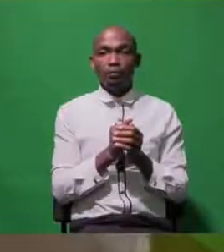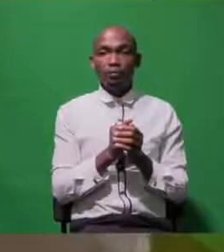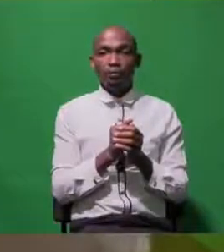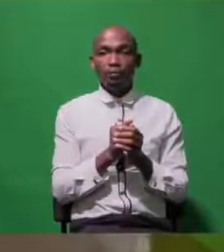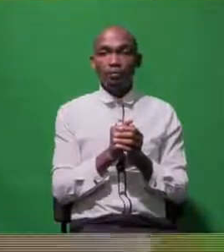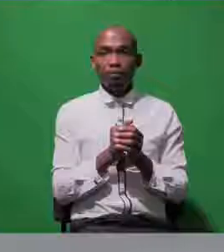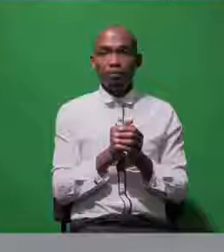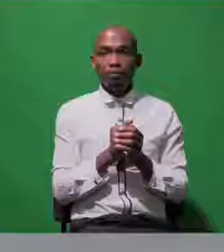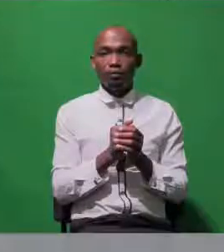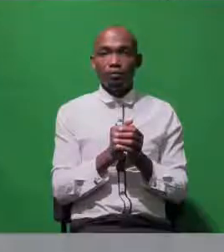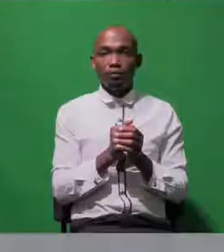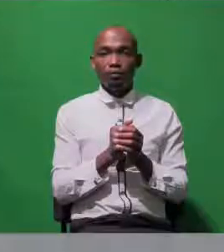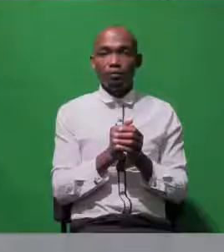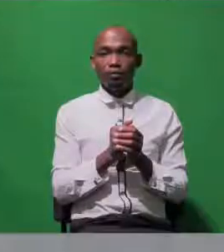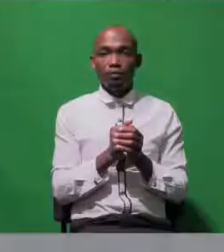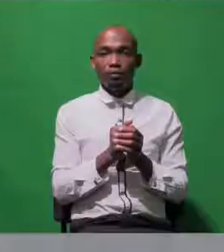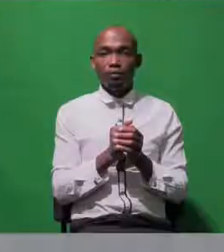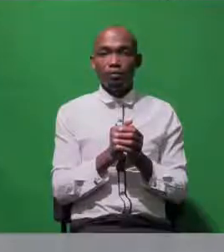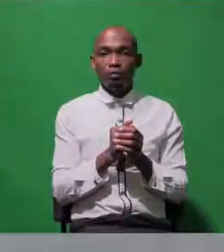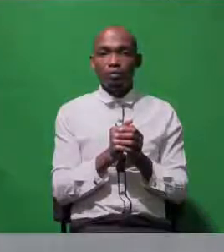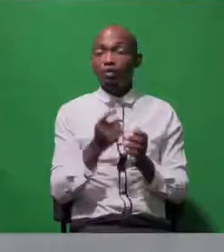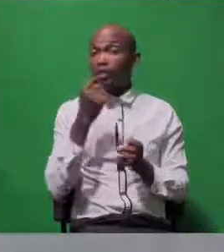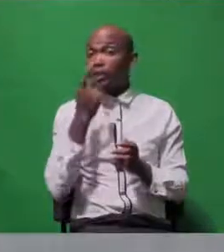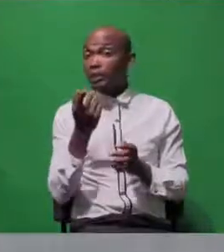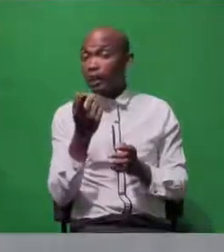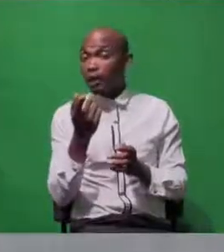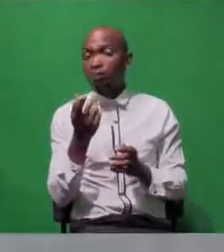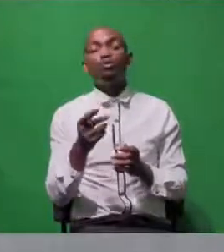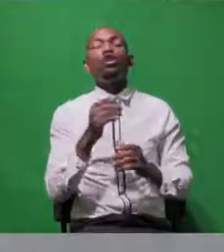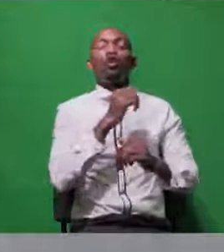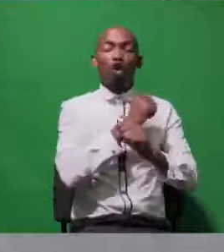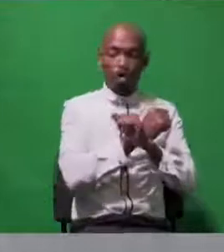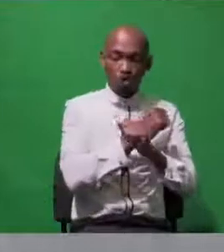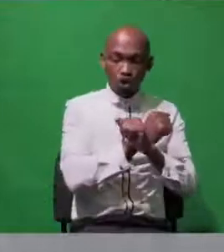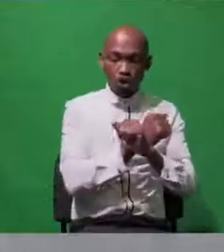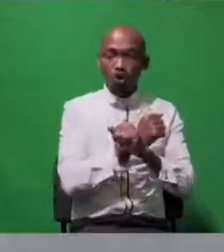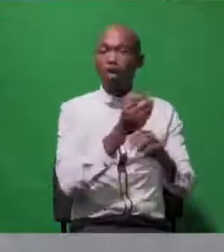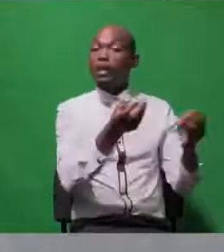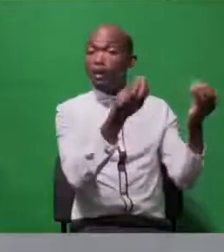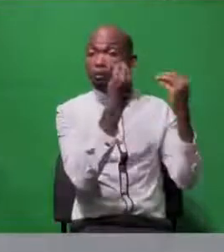Students say colonial education. Good.